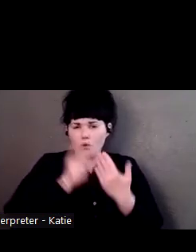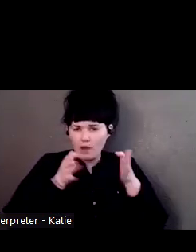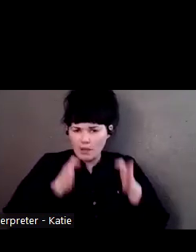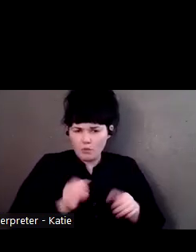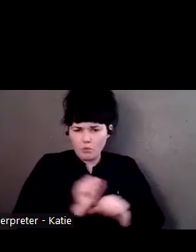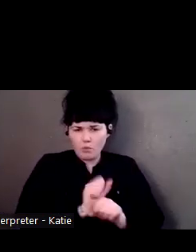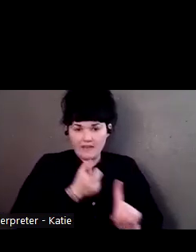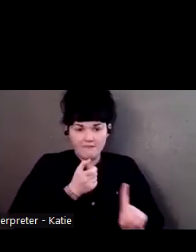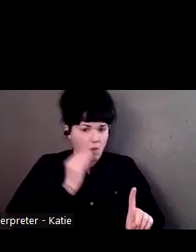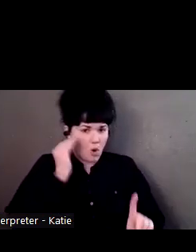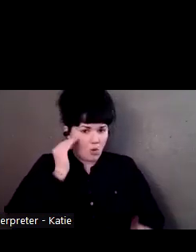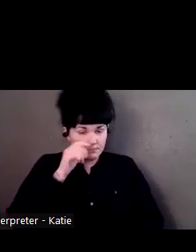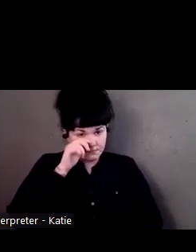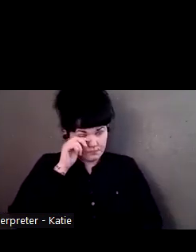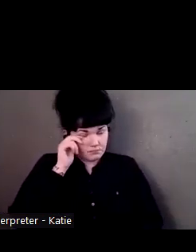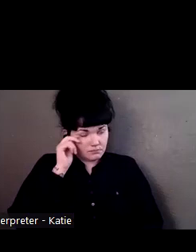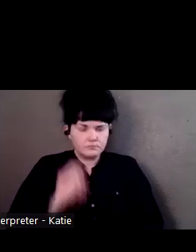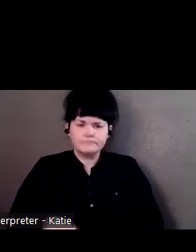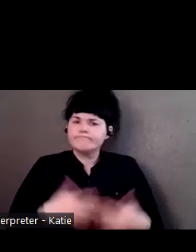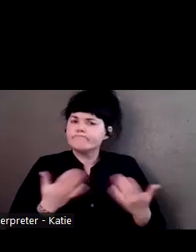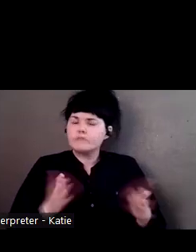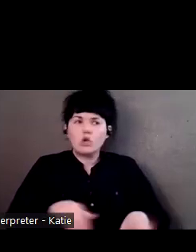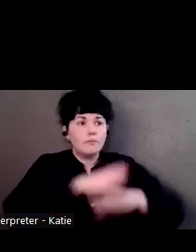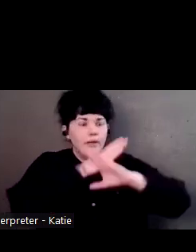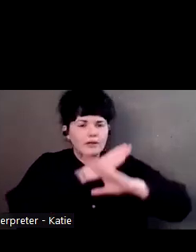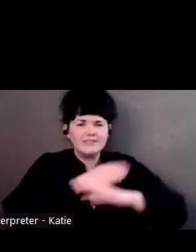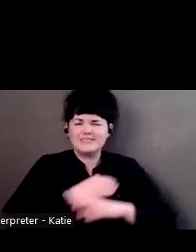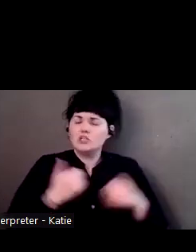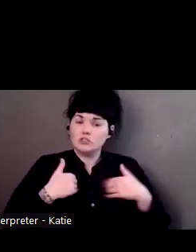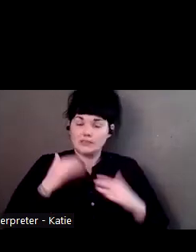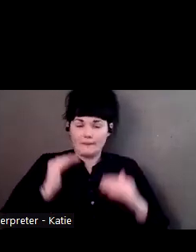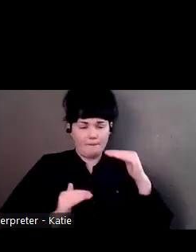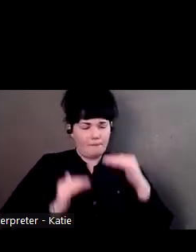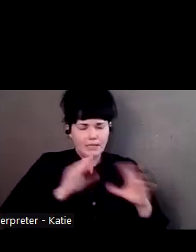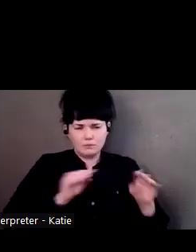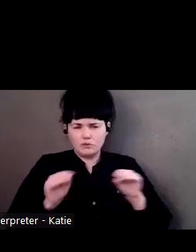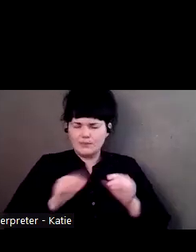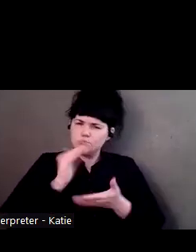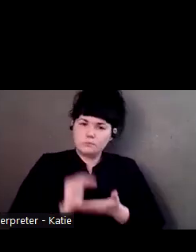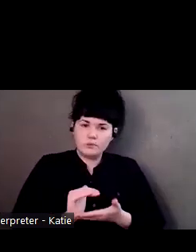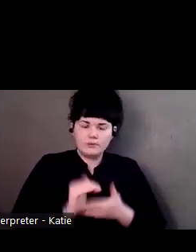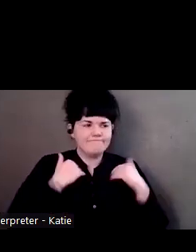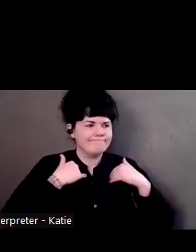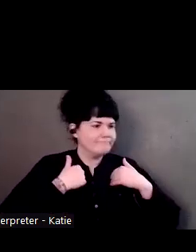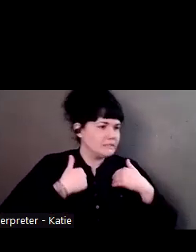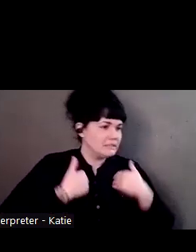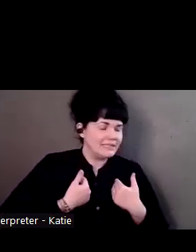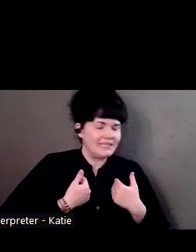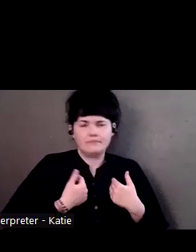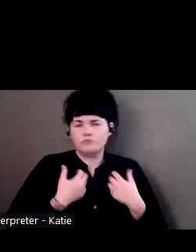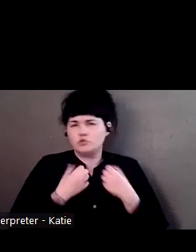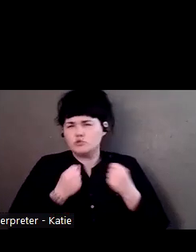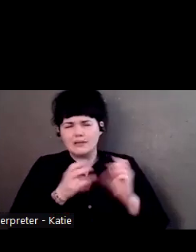The barriers that she presents with include decreased balance and mobility, fatigue, impaired strength and coordination, and she